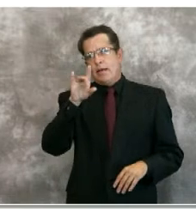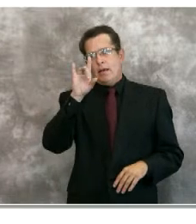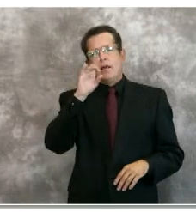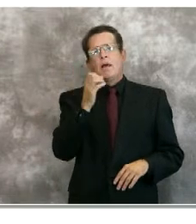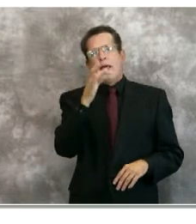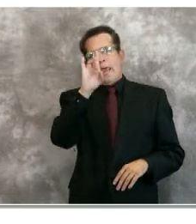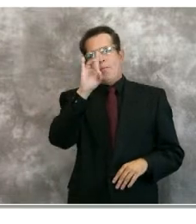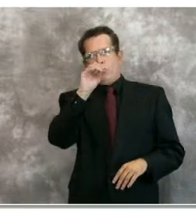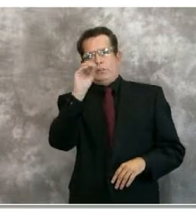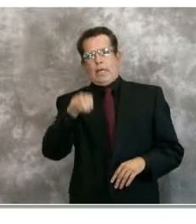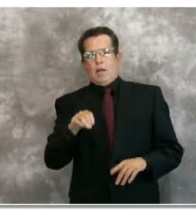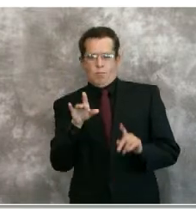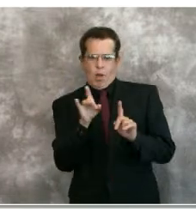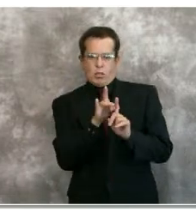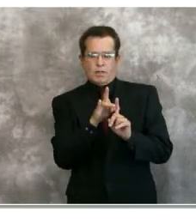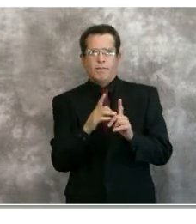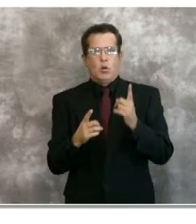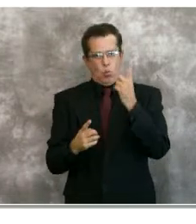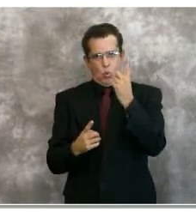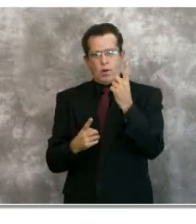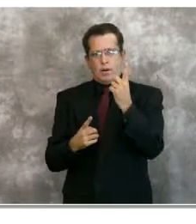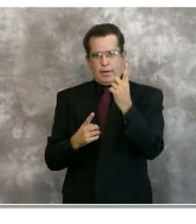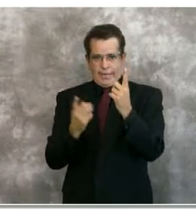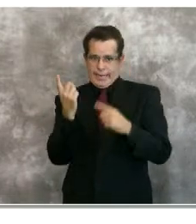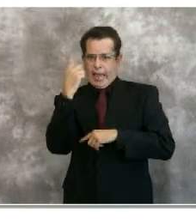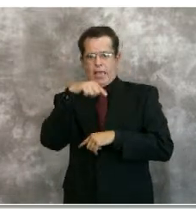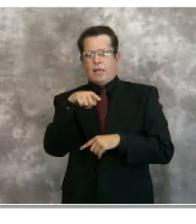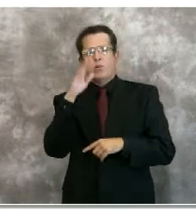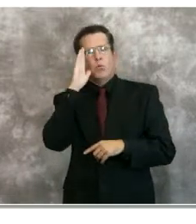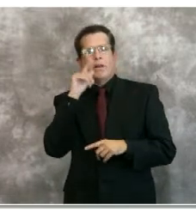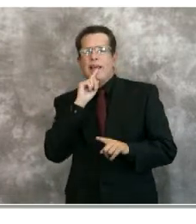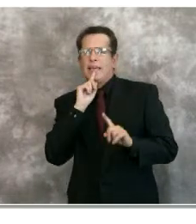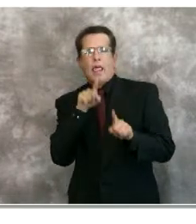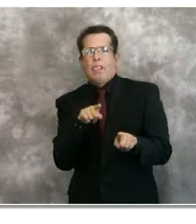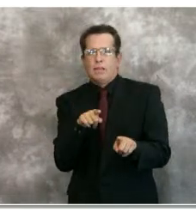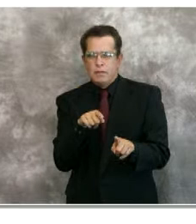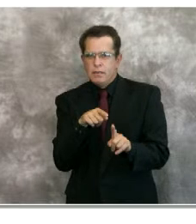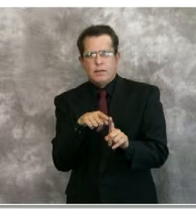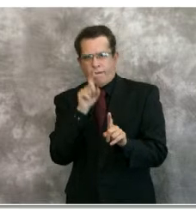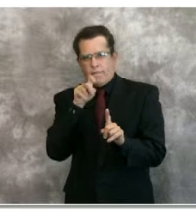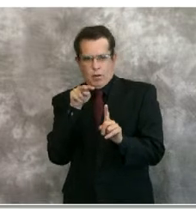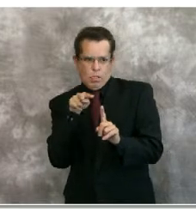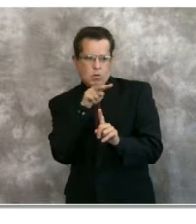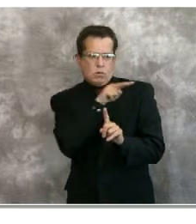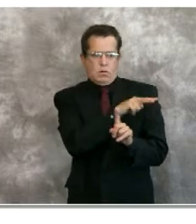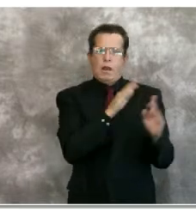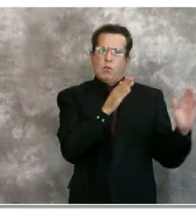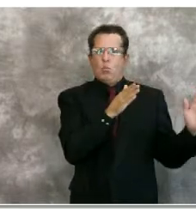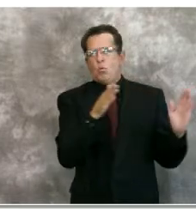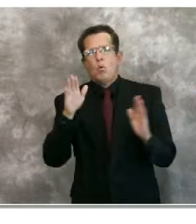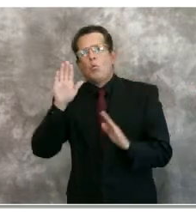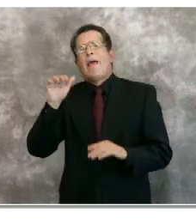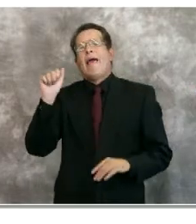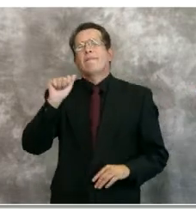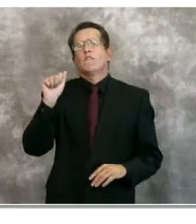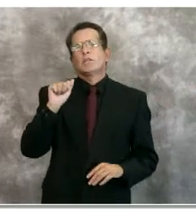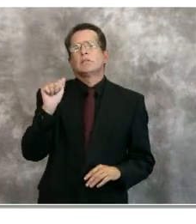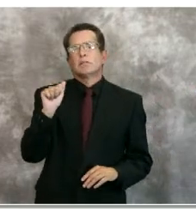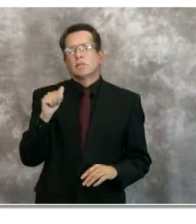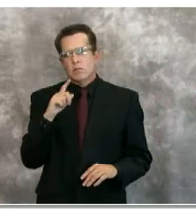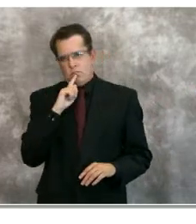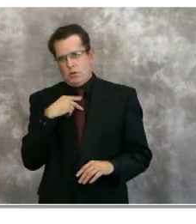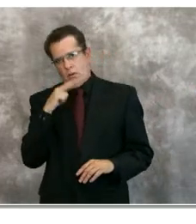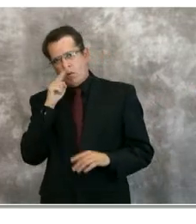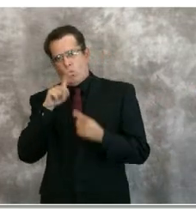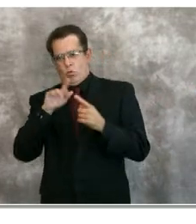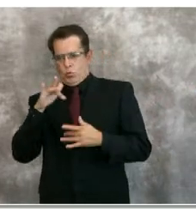of positive. Again, one individual day does not tell us a significant amount. You'll notice yesterday was 4, today is 8. What we're really looking at